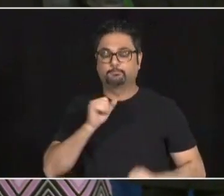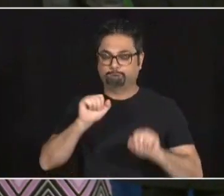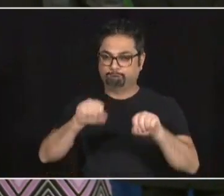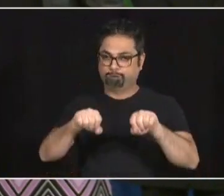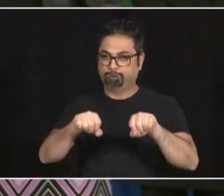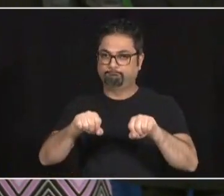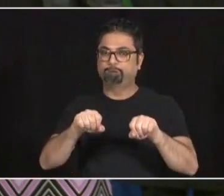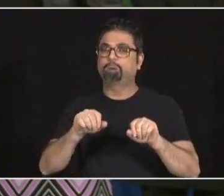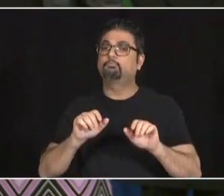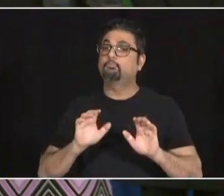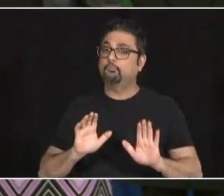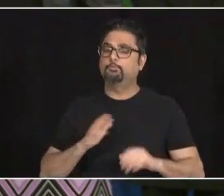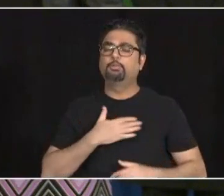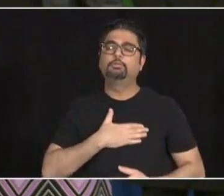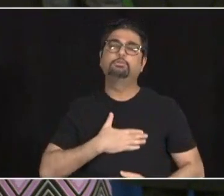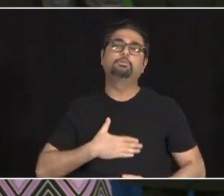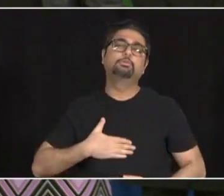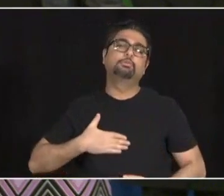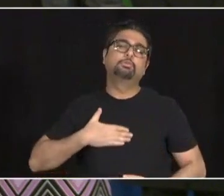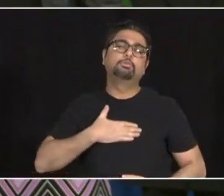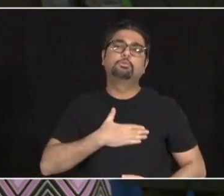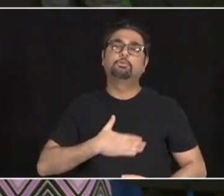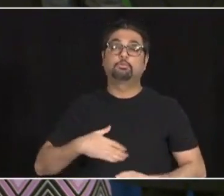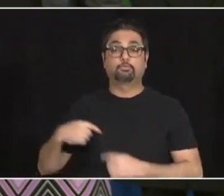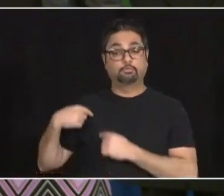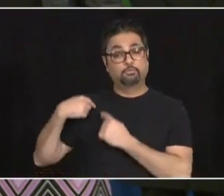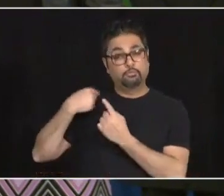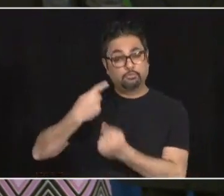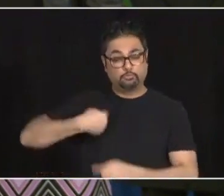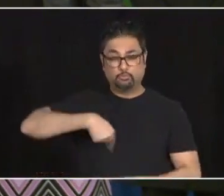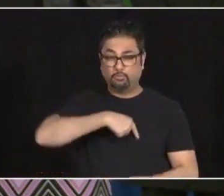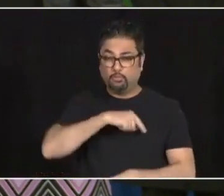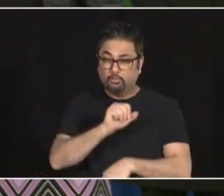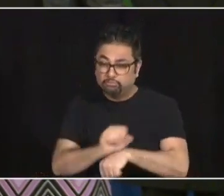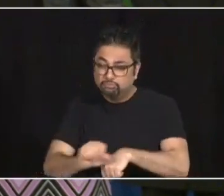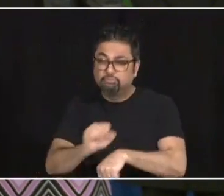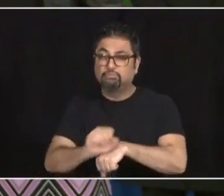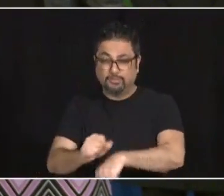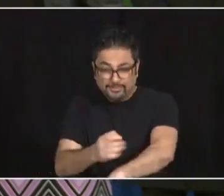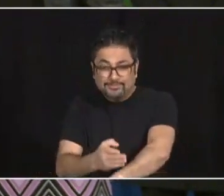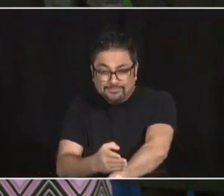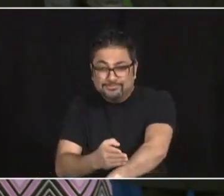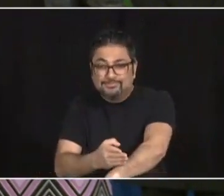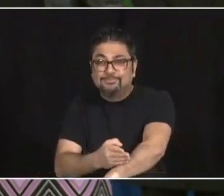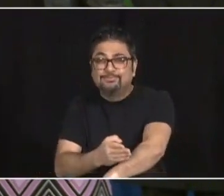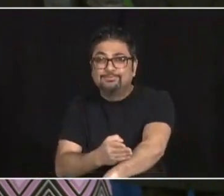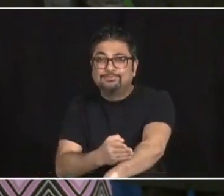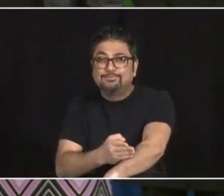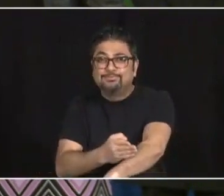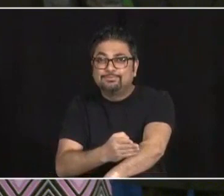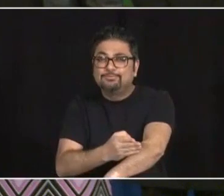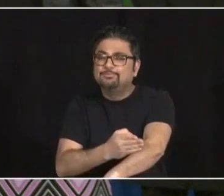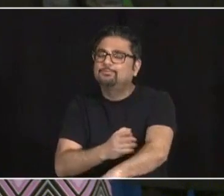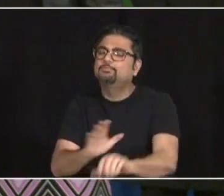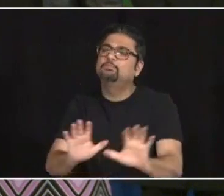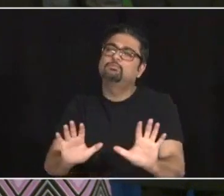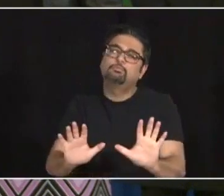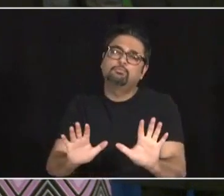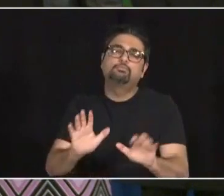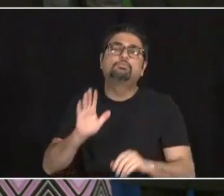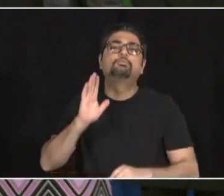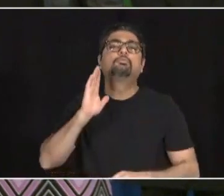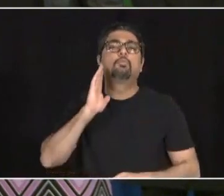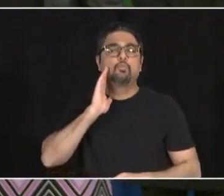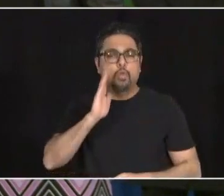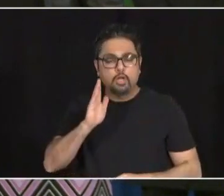please, we've come so far. We're getting there. We're going to slowly open up the